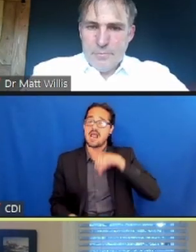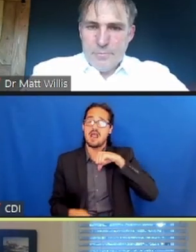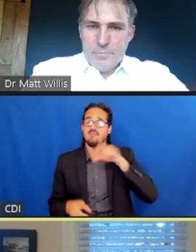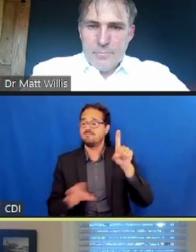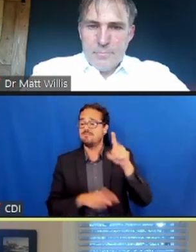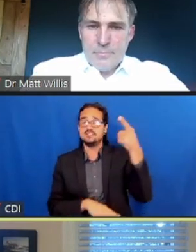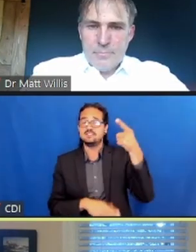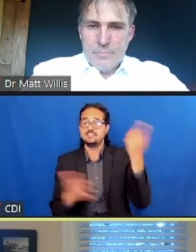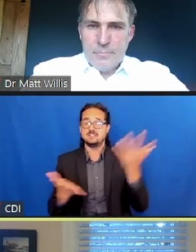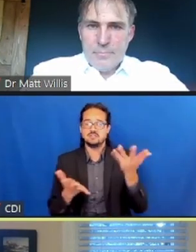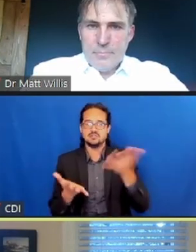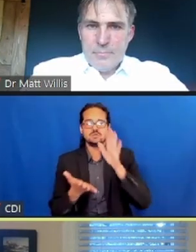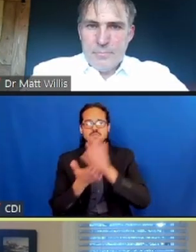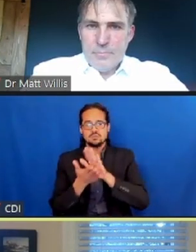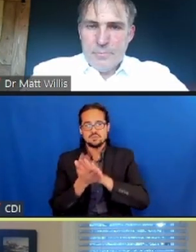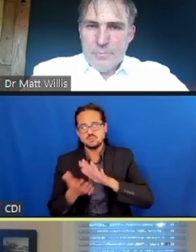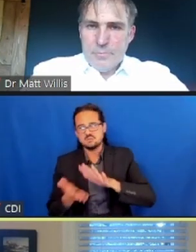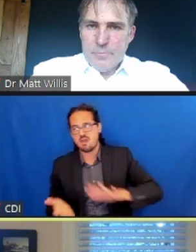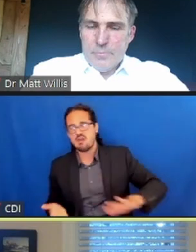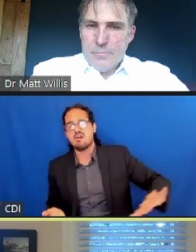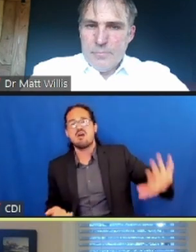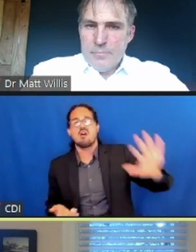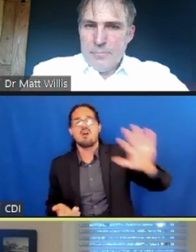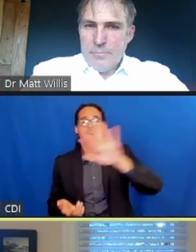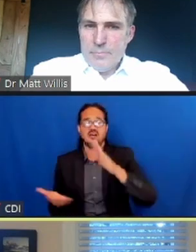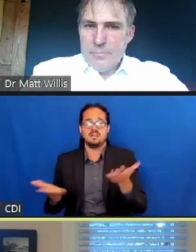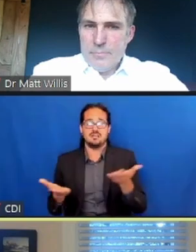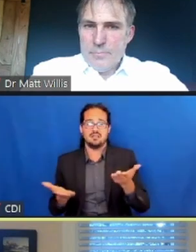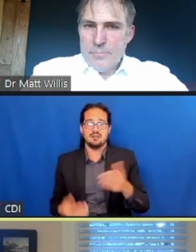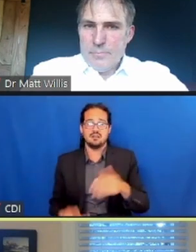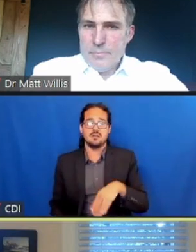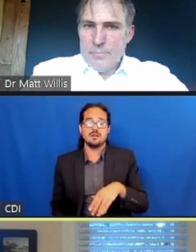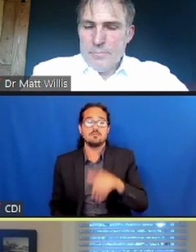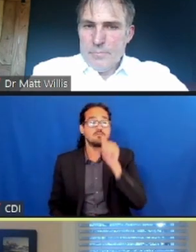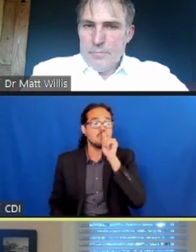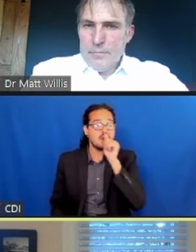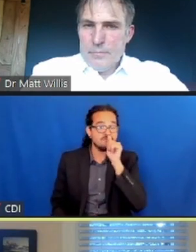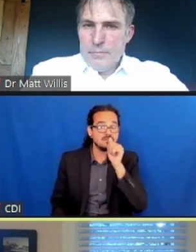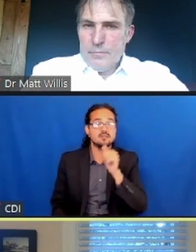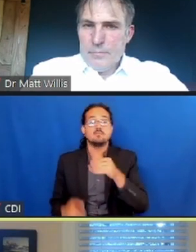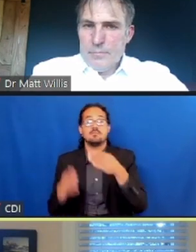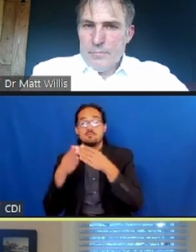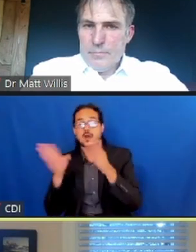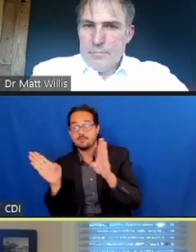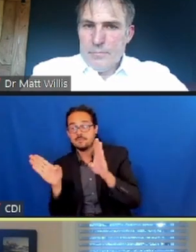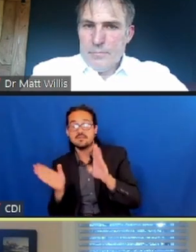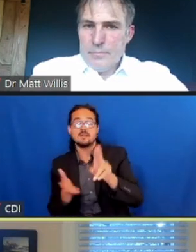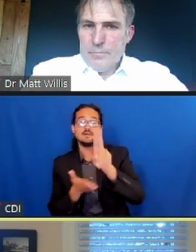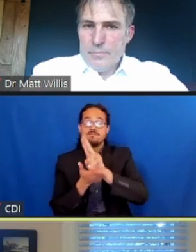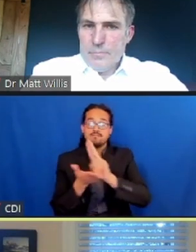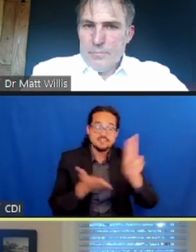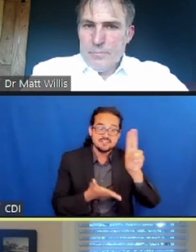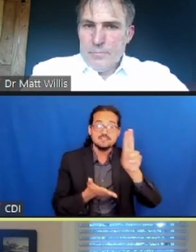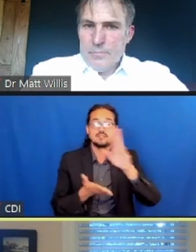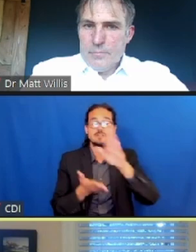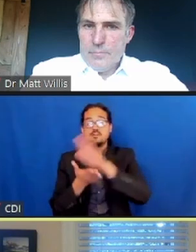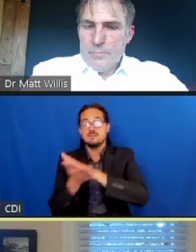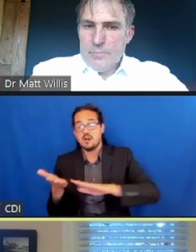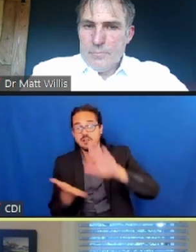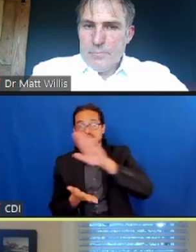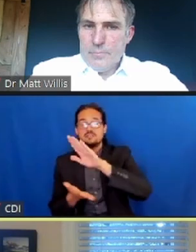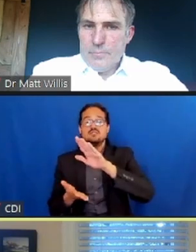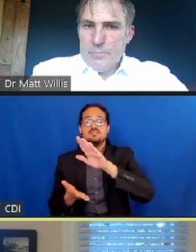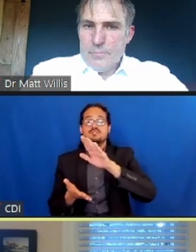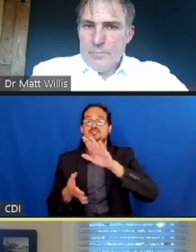of higher education, our Marin County Office of Education, administrators, staff, and parents all working together to get our schools